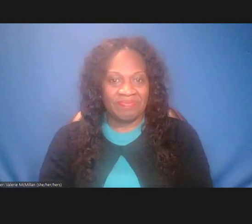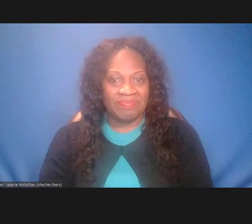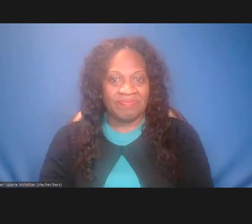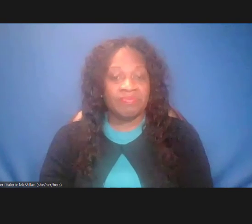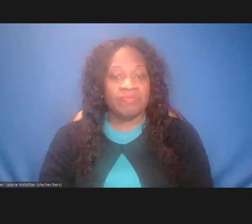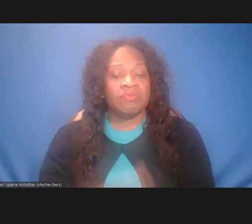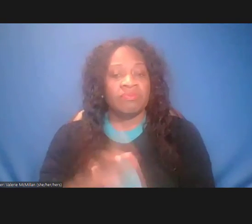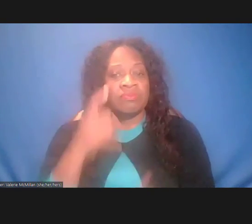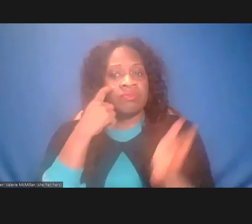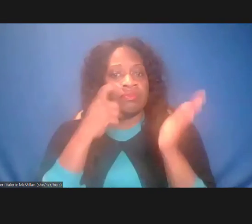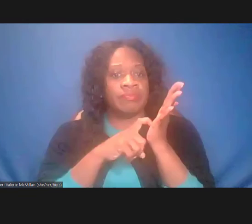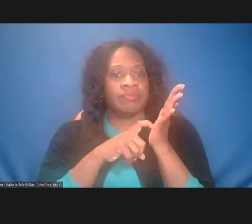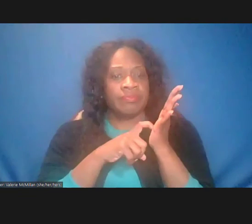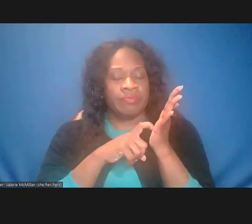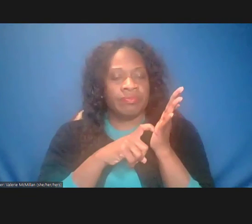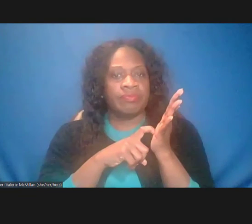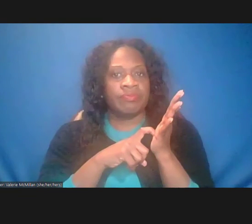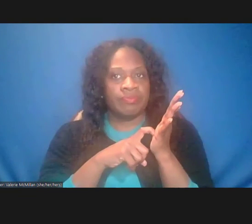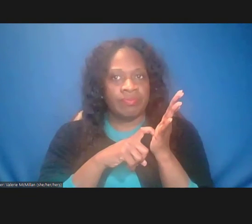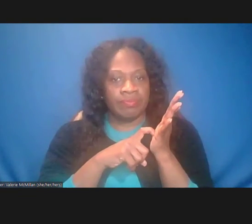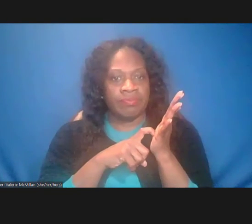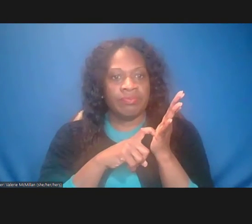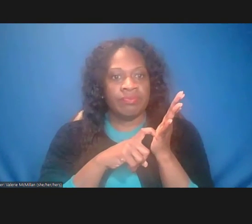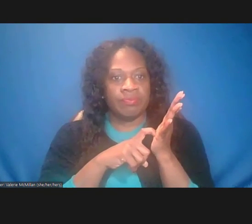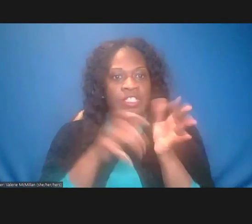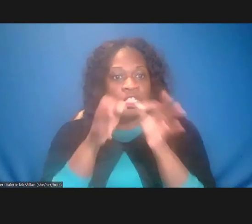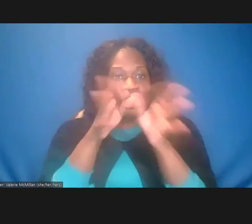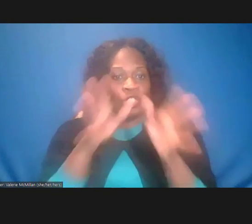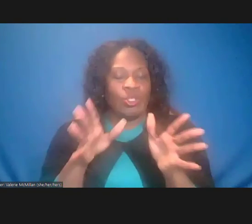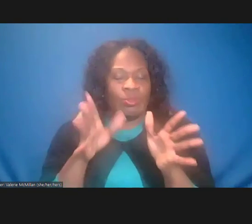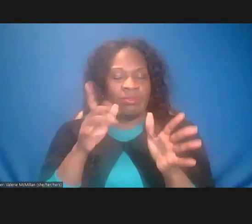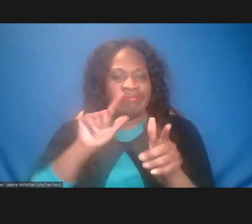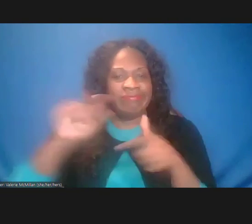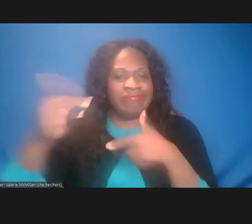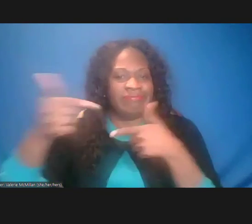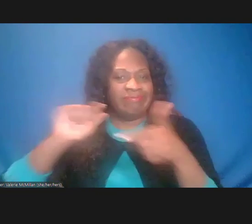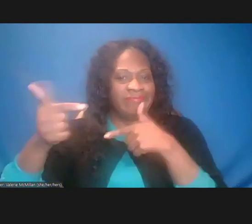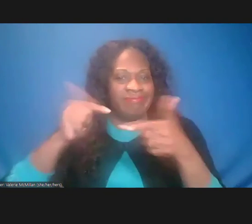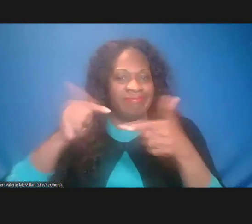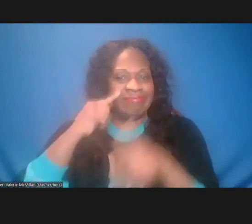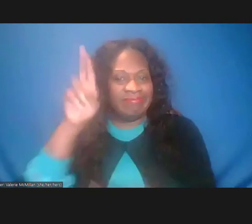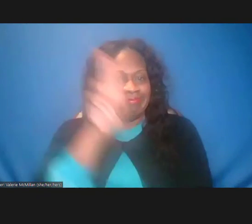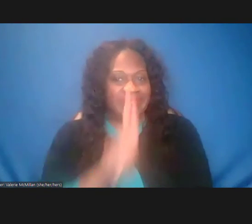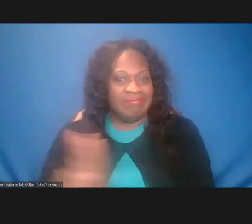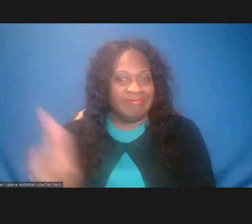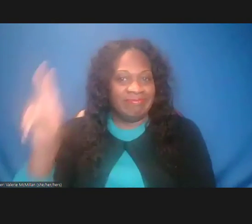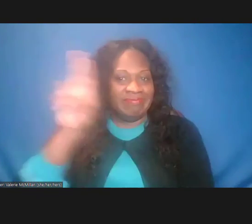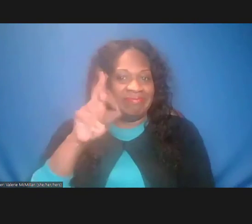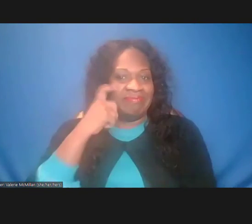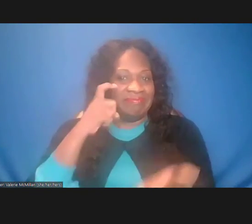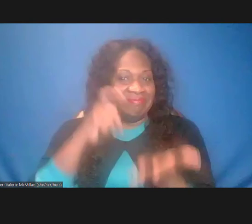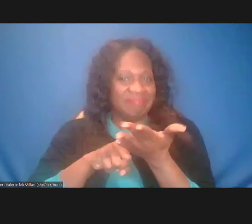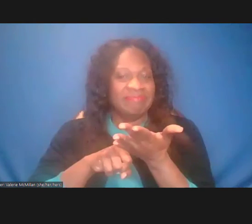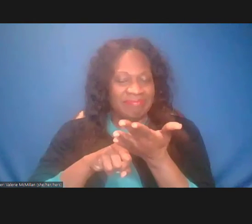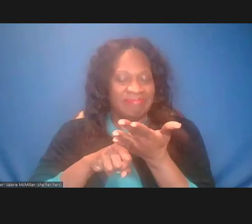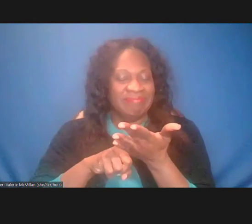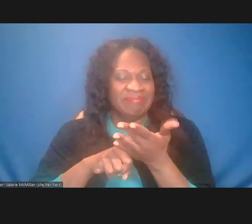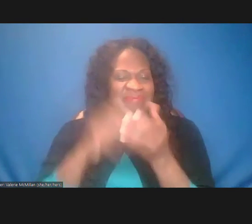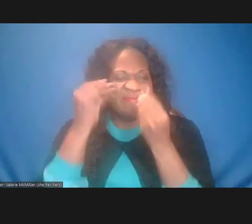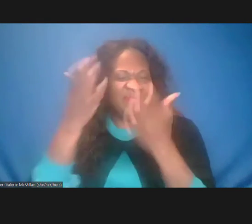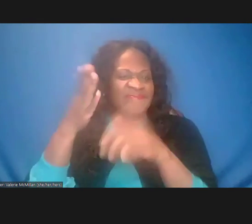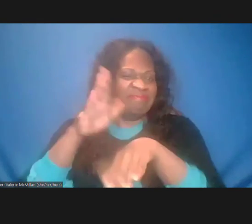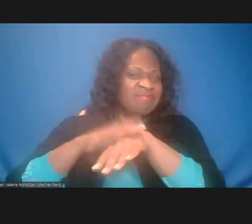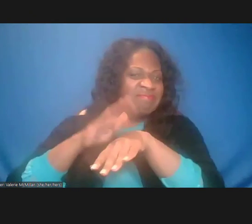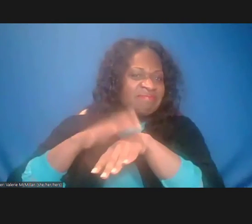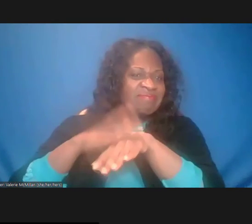And you'll see that the interpreters come on from time to time and give the little U shape with their hand, and just to let you